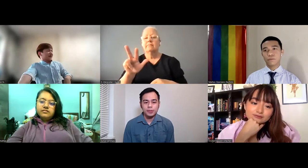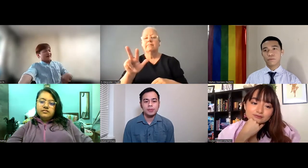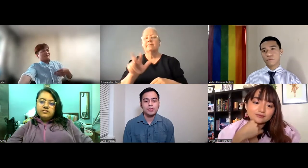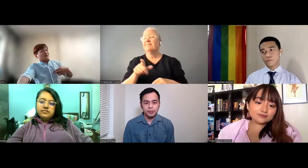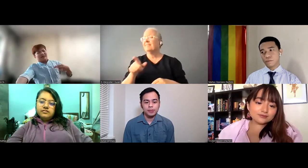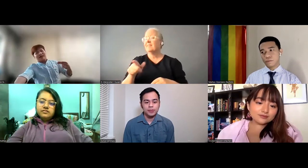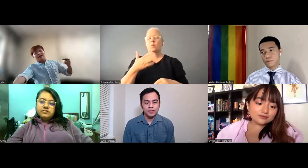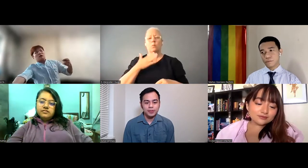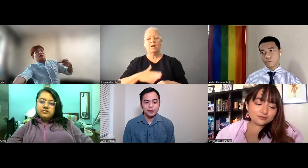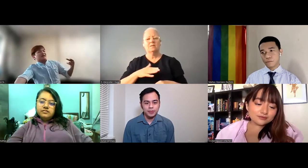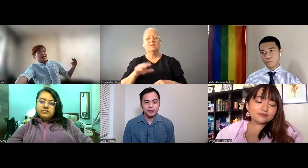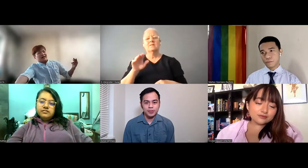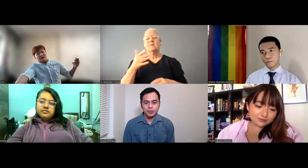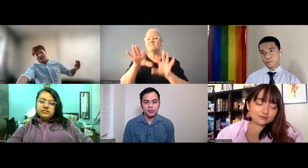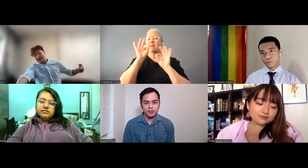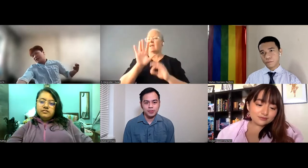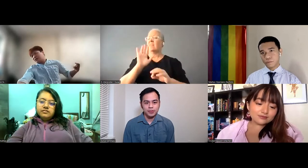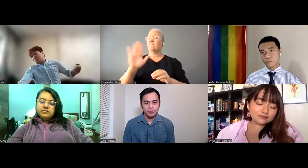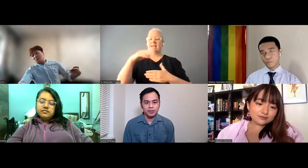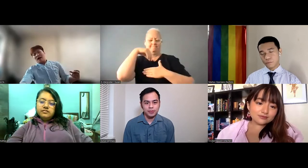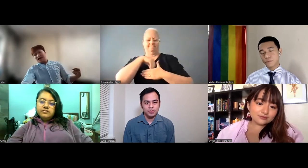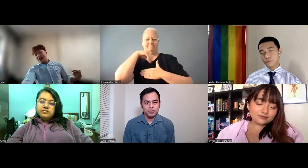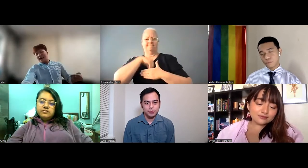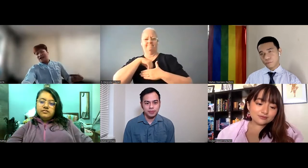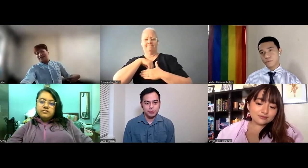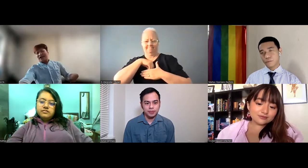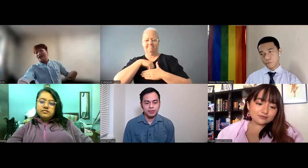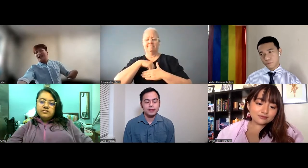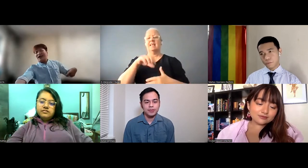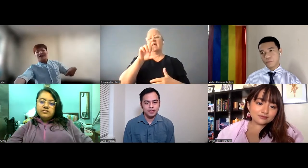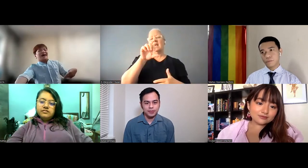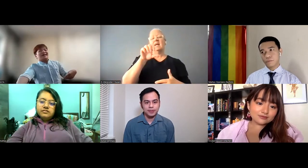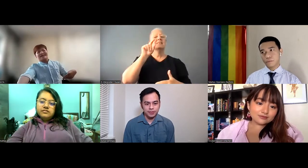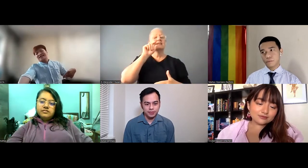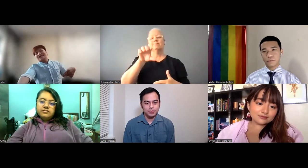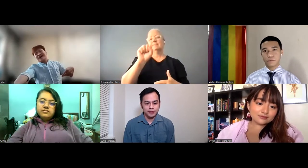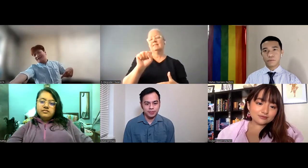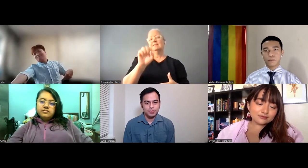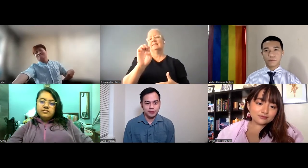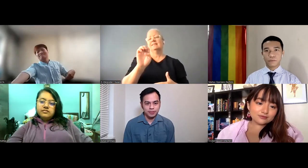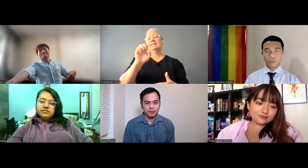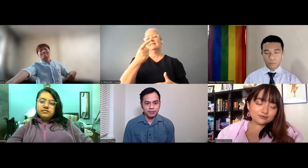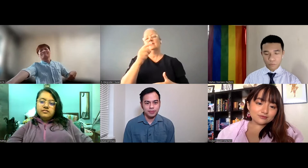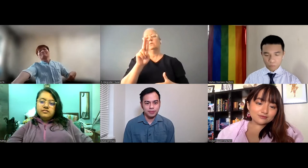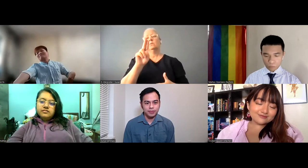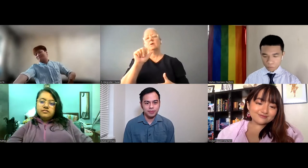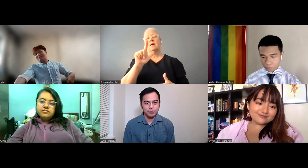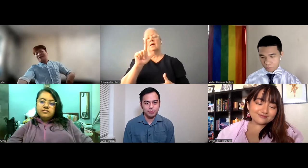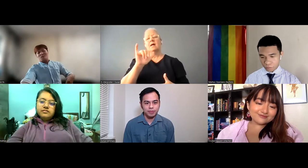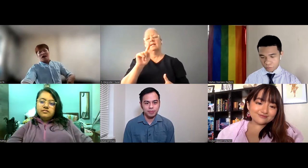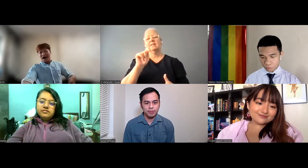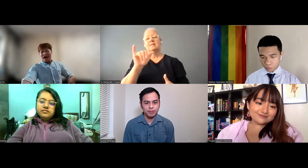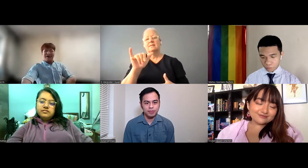find their sexuality. And that when I watched that movie, it dawned on me